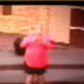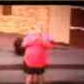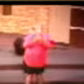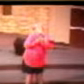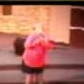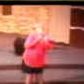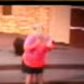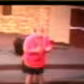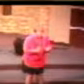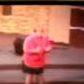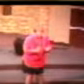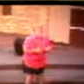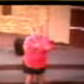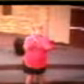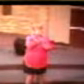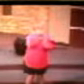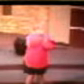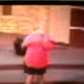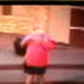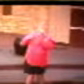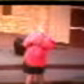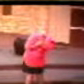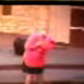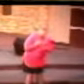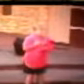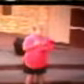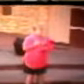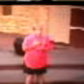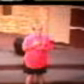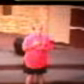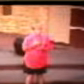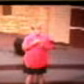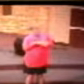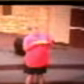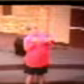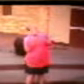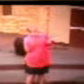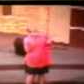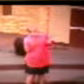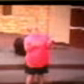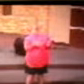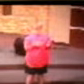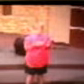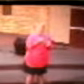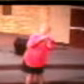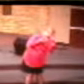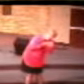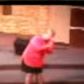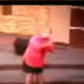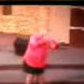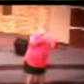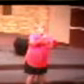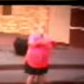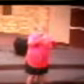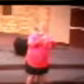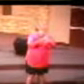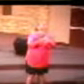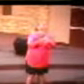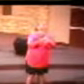The witness will be your words. They'll be those disciples' words, those first disciples, but they'll also be your words.